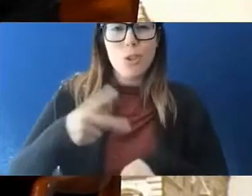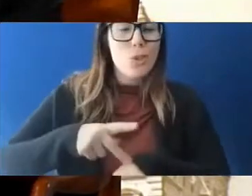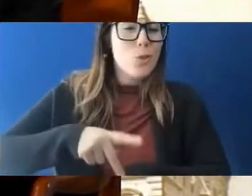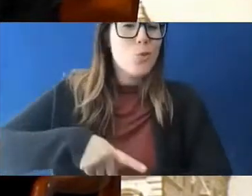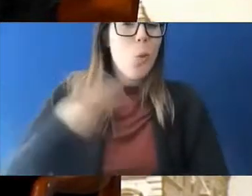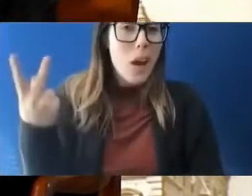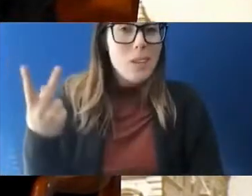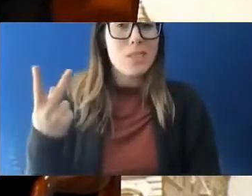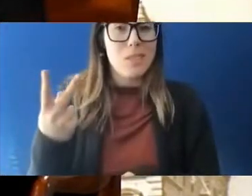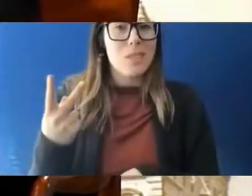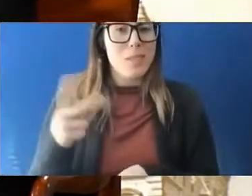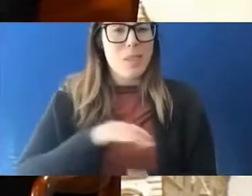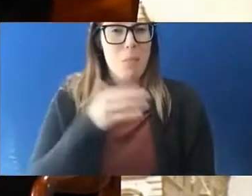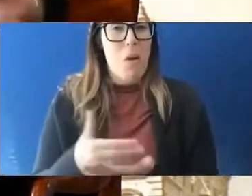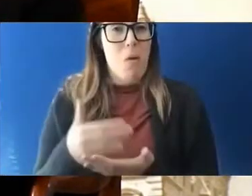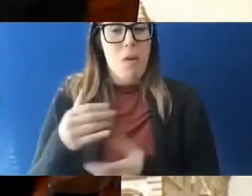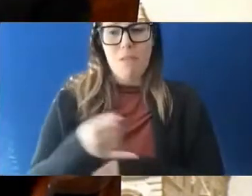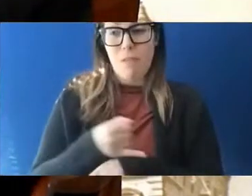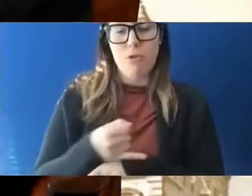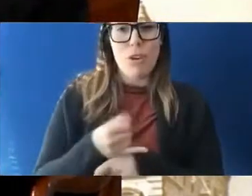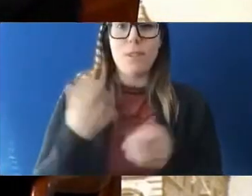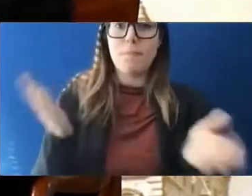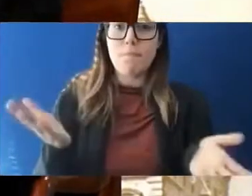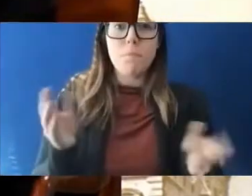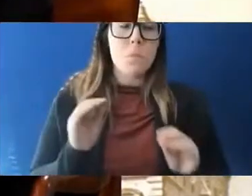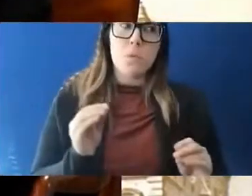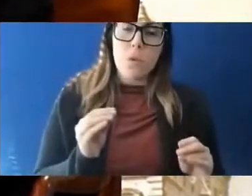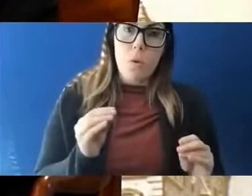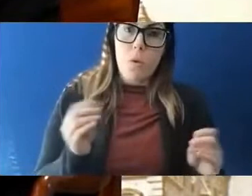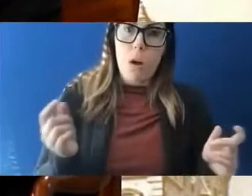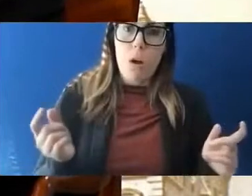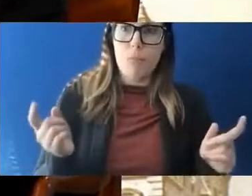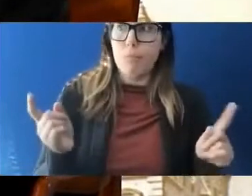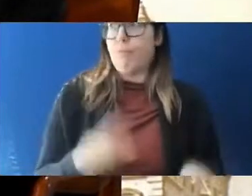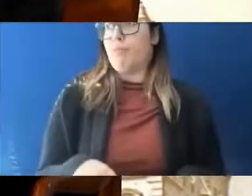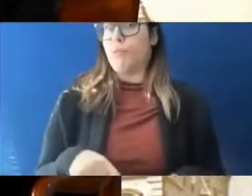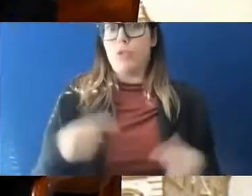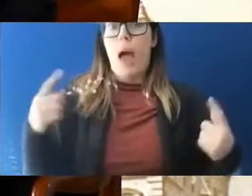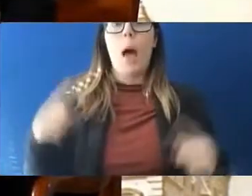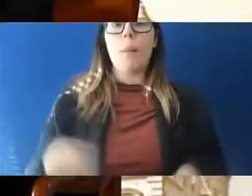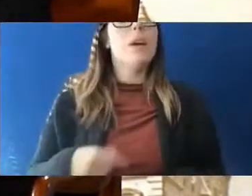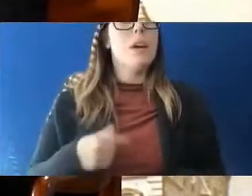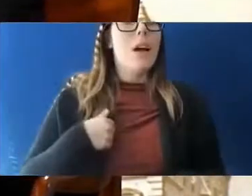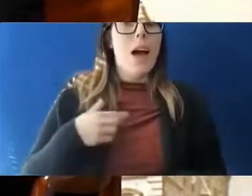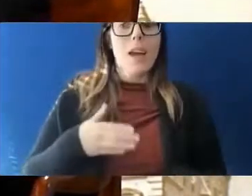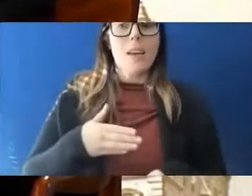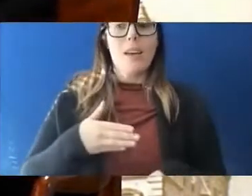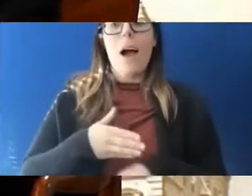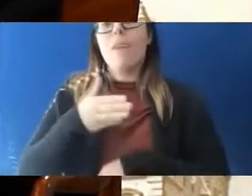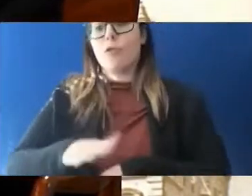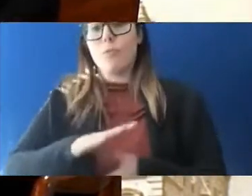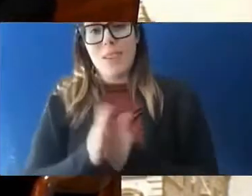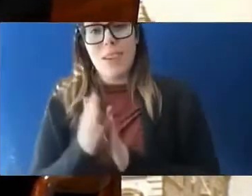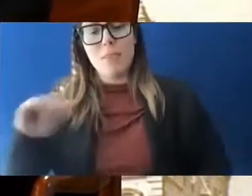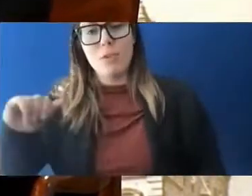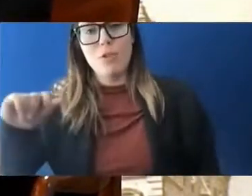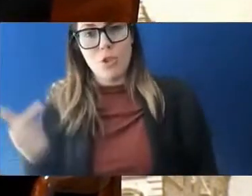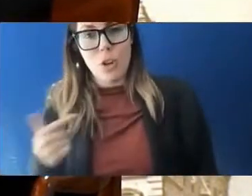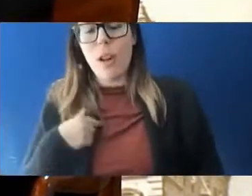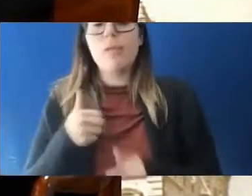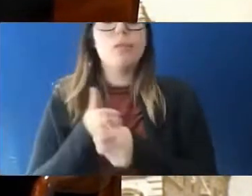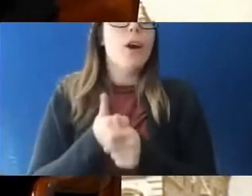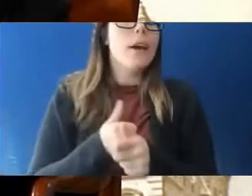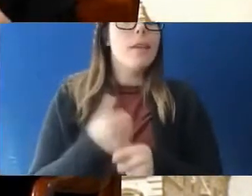much in terms of interest rates. And so by no coincidence, after I became Attorney General in 2011 and started tracking the foreclosure